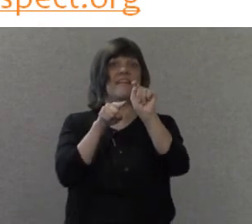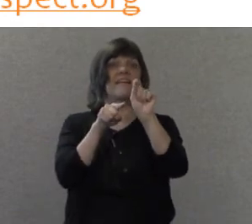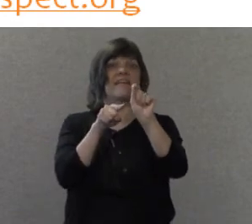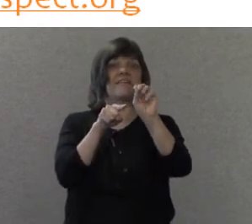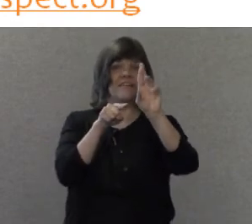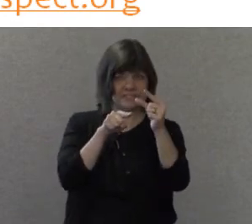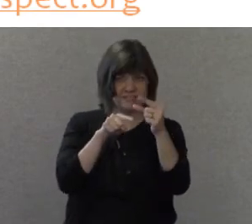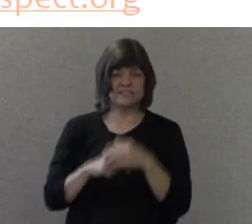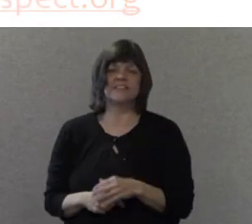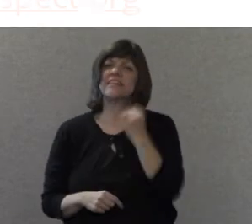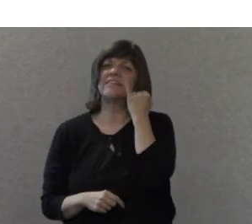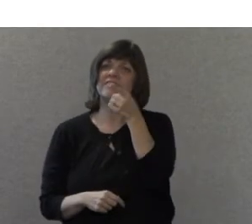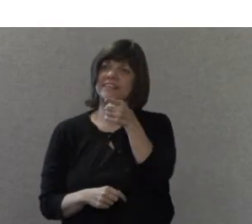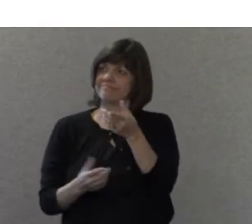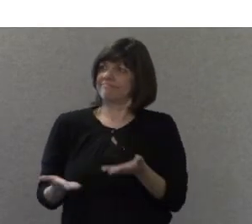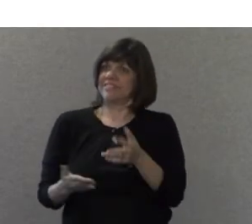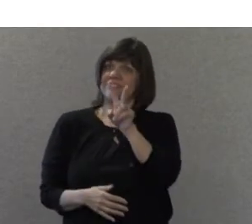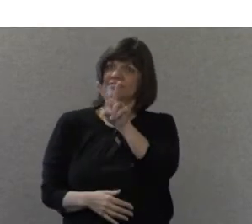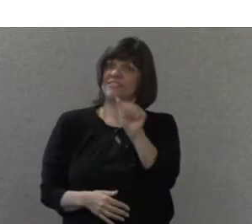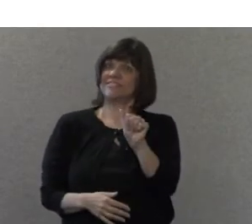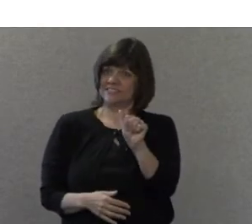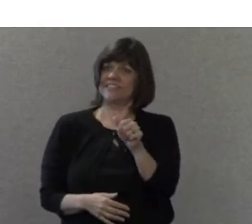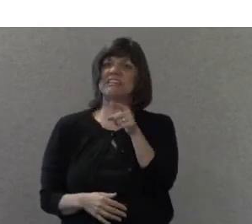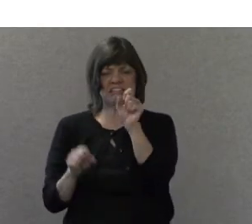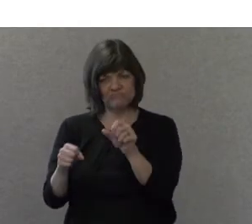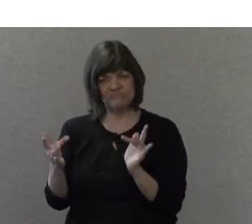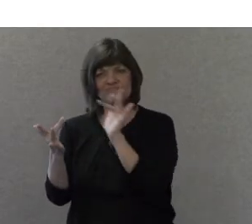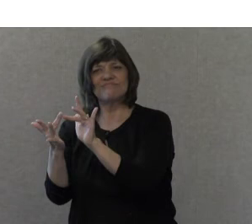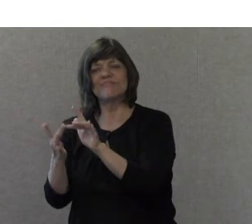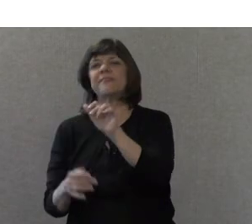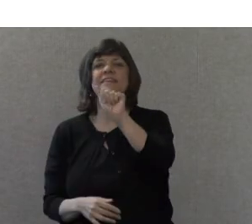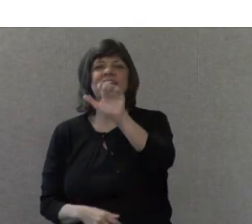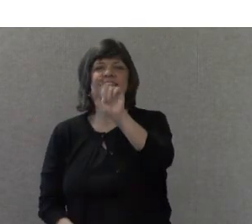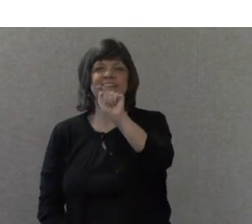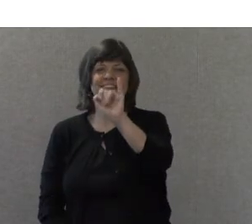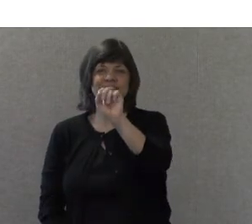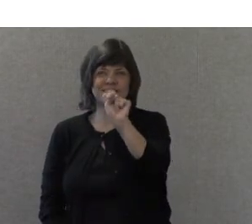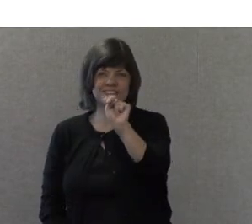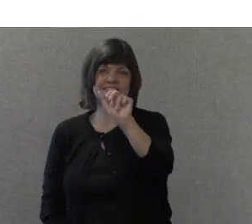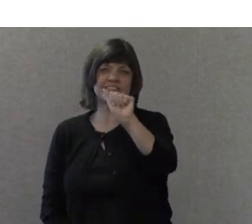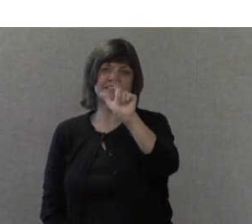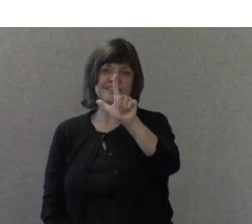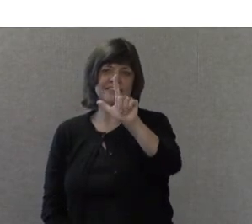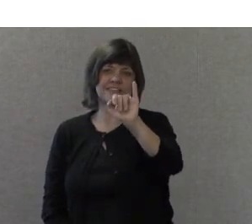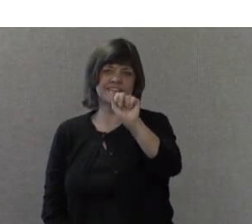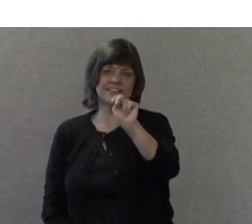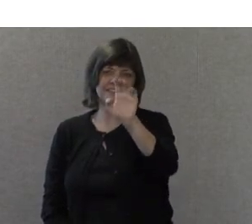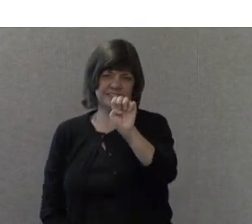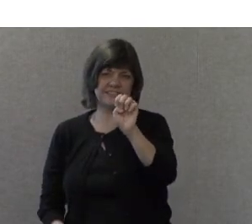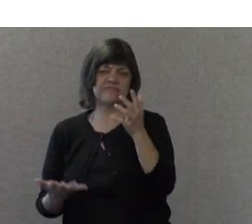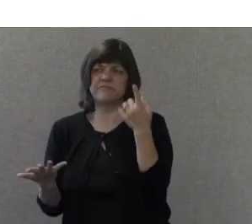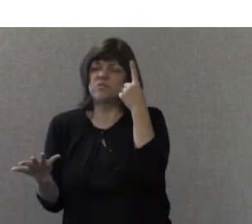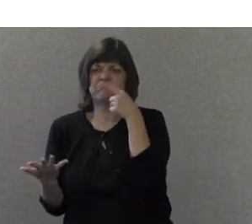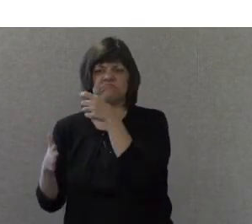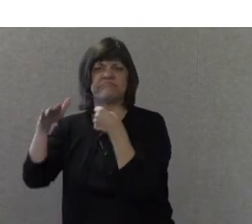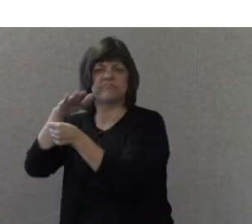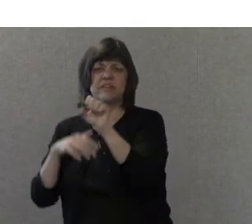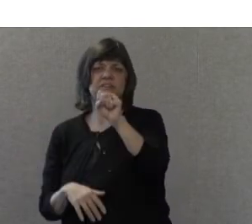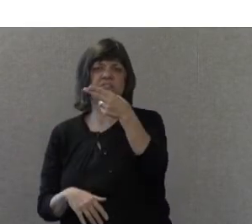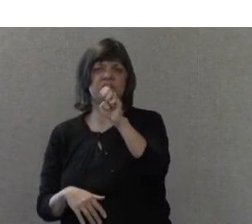www.loveisrespect.org. If you are in Virginia, you can also contact the Action Alliance for shelter and support